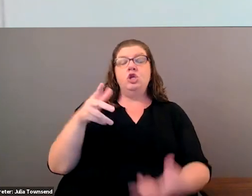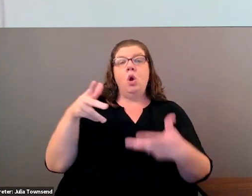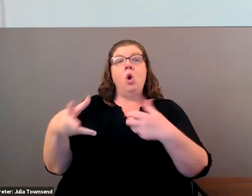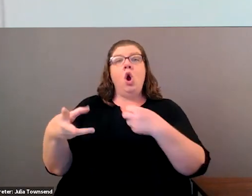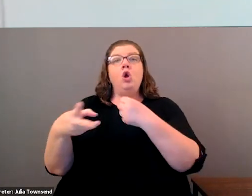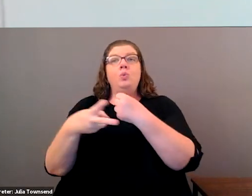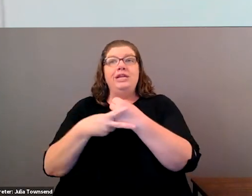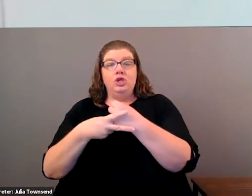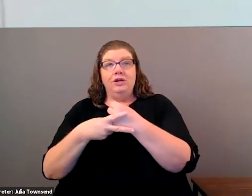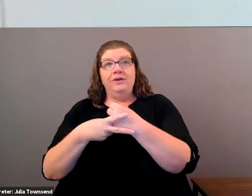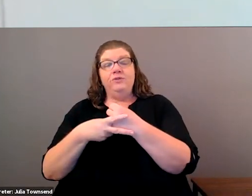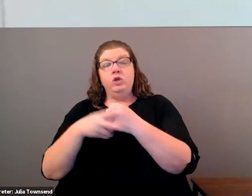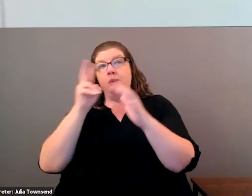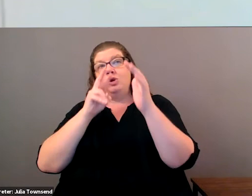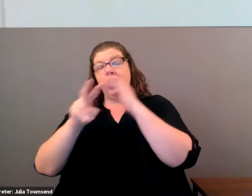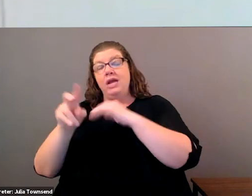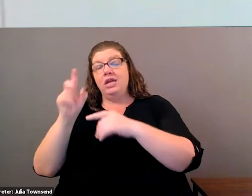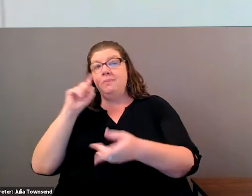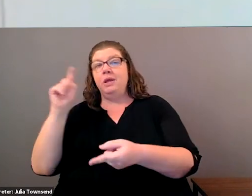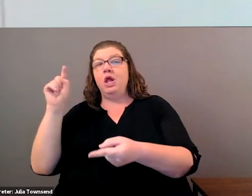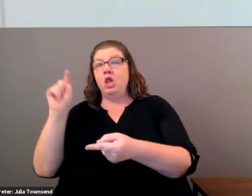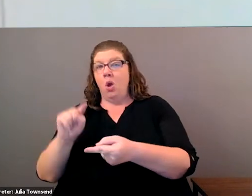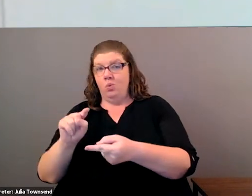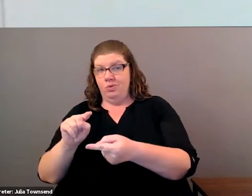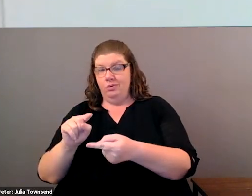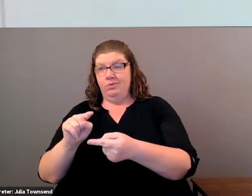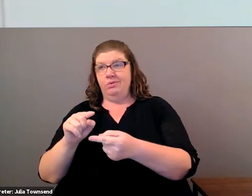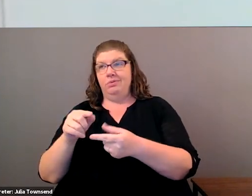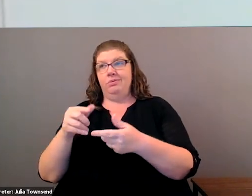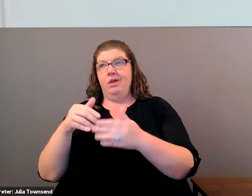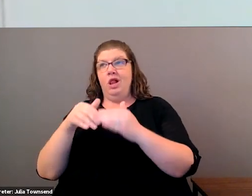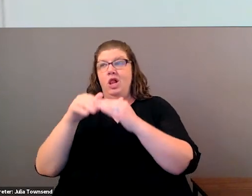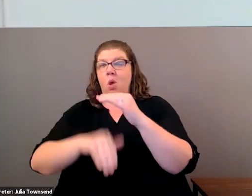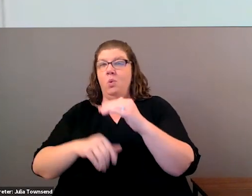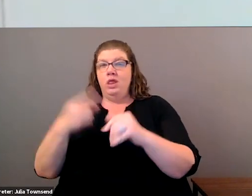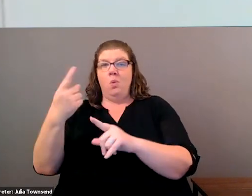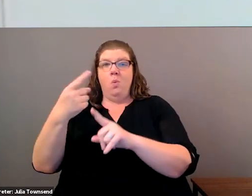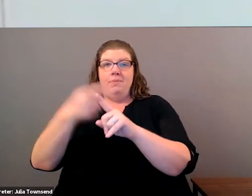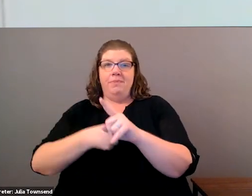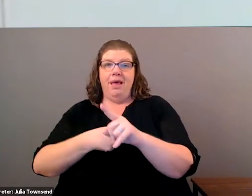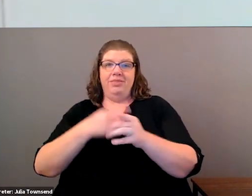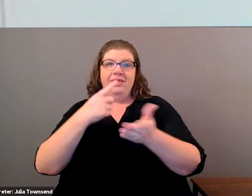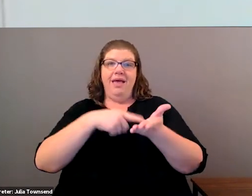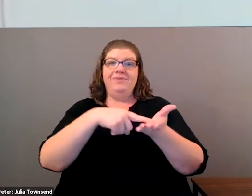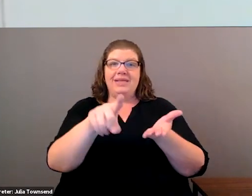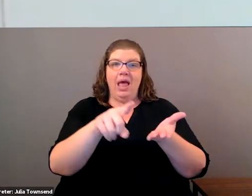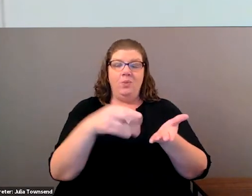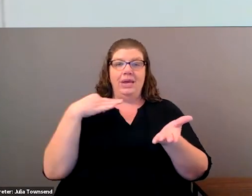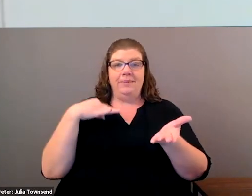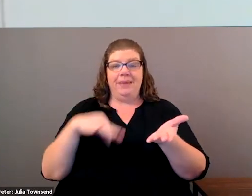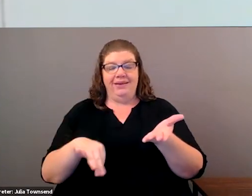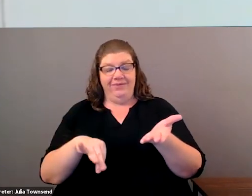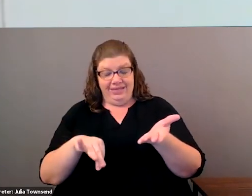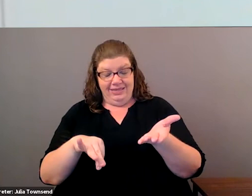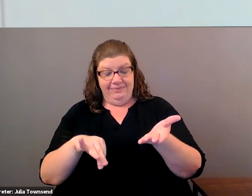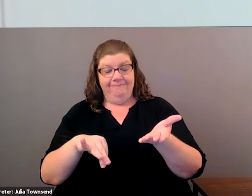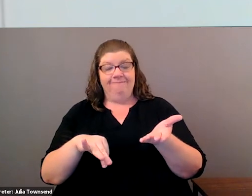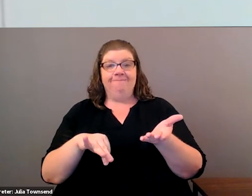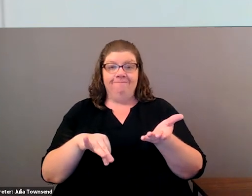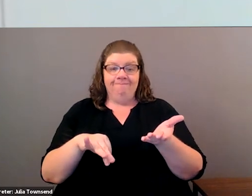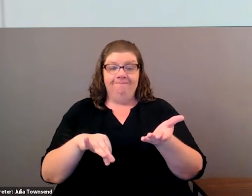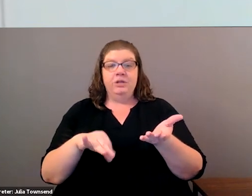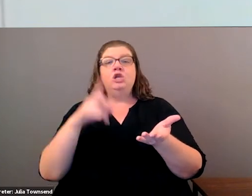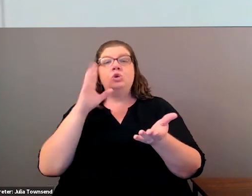now projected to be lower than 1 month's salary and benefits. So we will continue